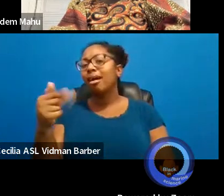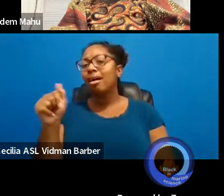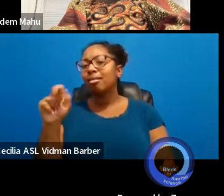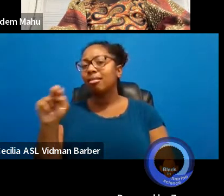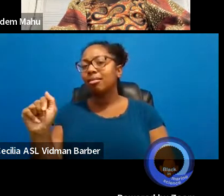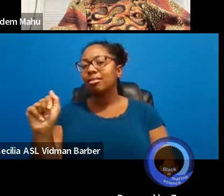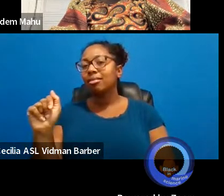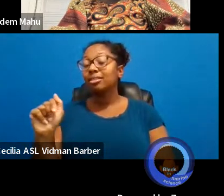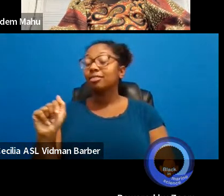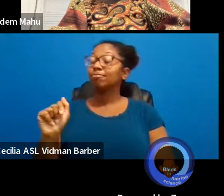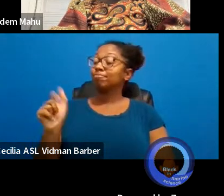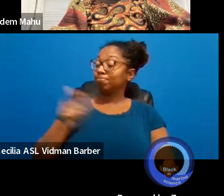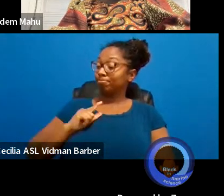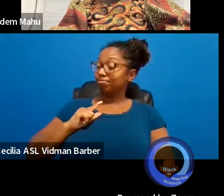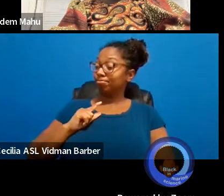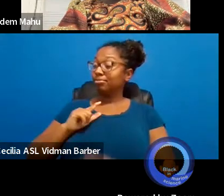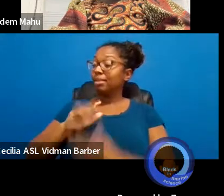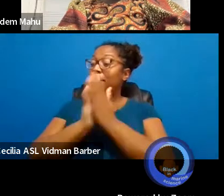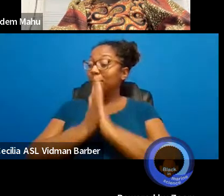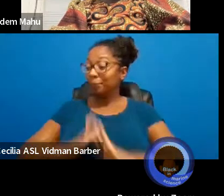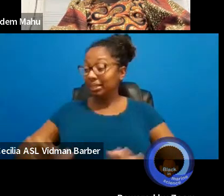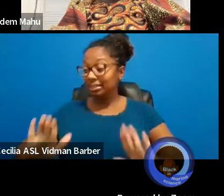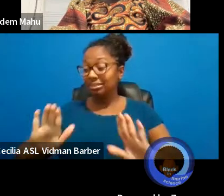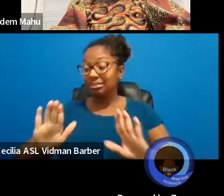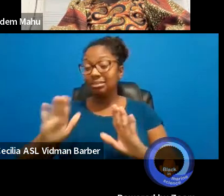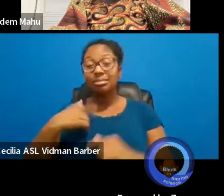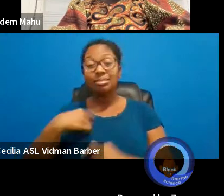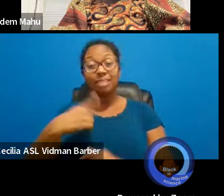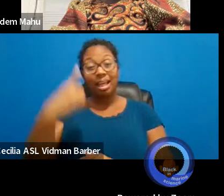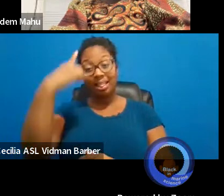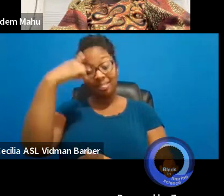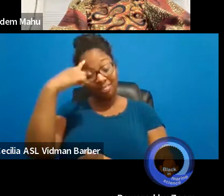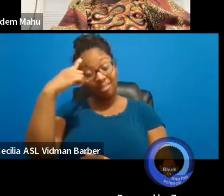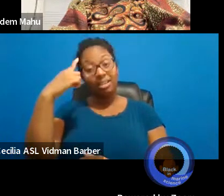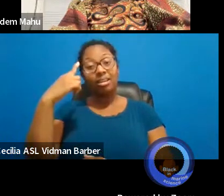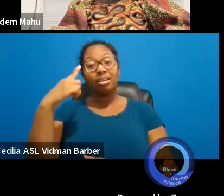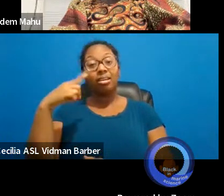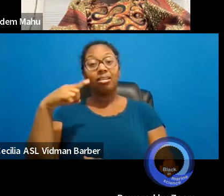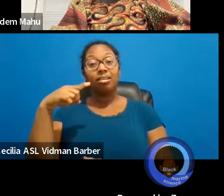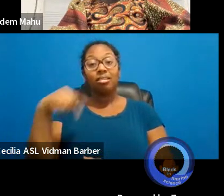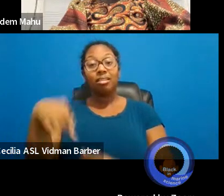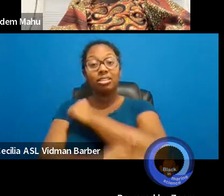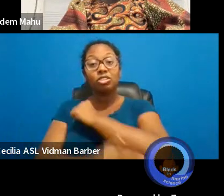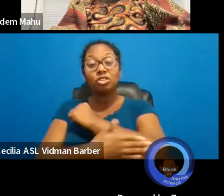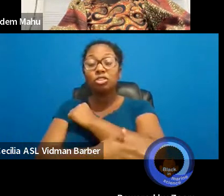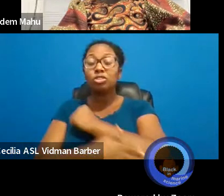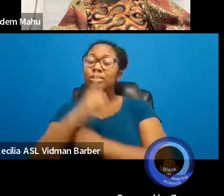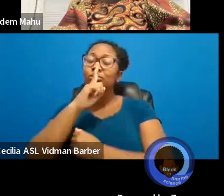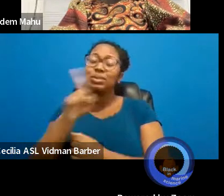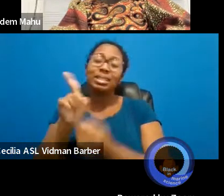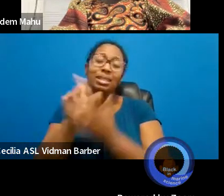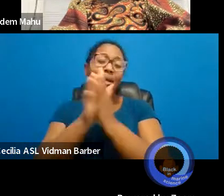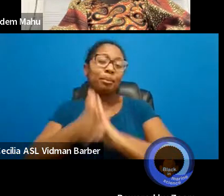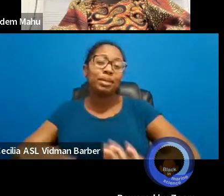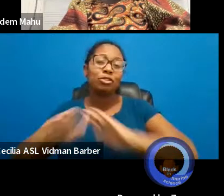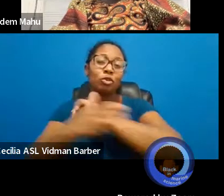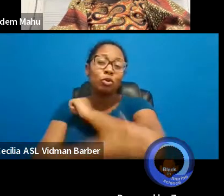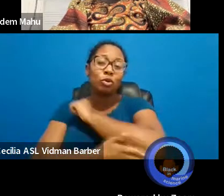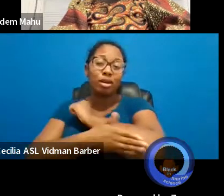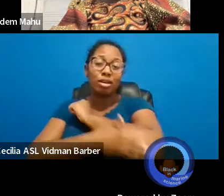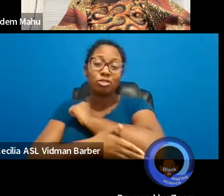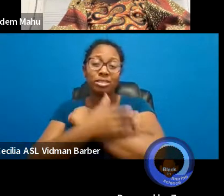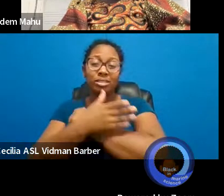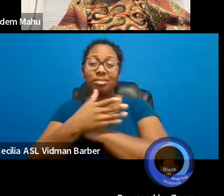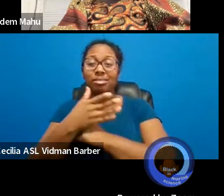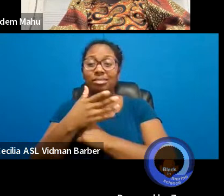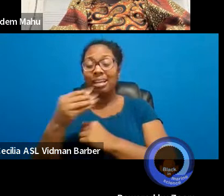Peace. Oh, I would like to think that Ghana is one of the most peaceful countries in Africa and also in the